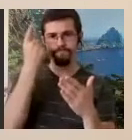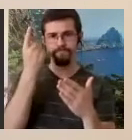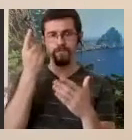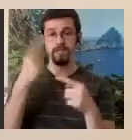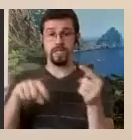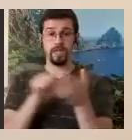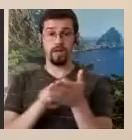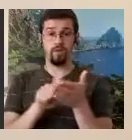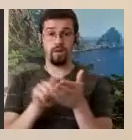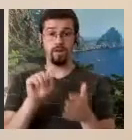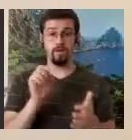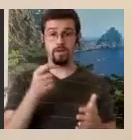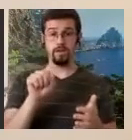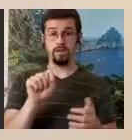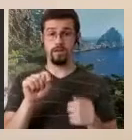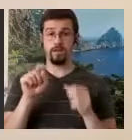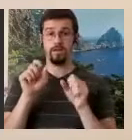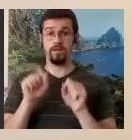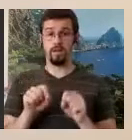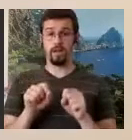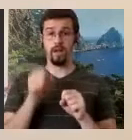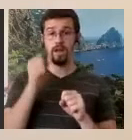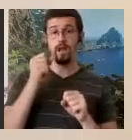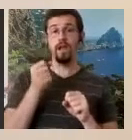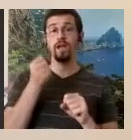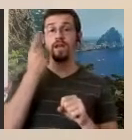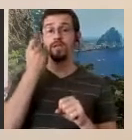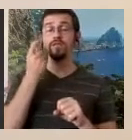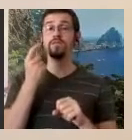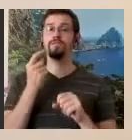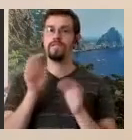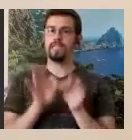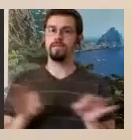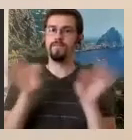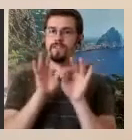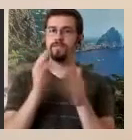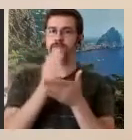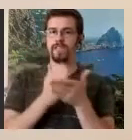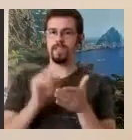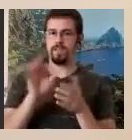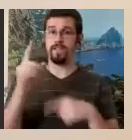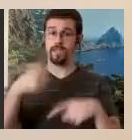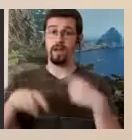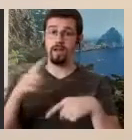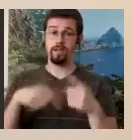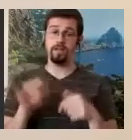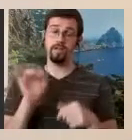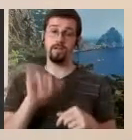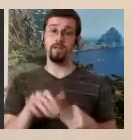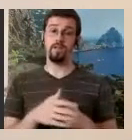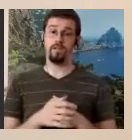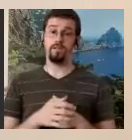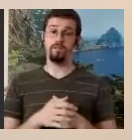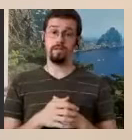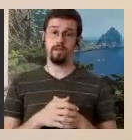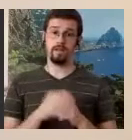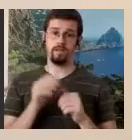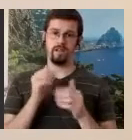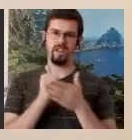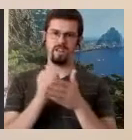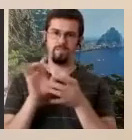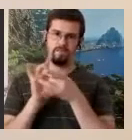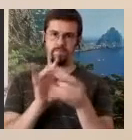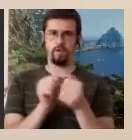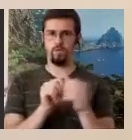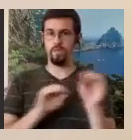linguist discover the salient features of the signs, and that's the whole point. So I hope that made sense.